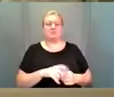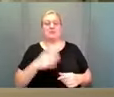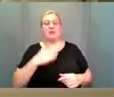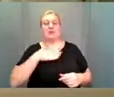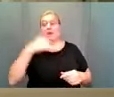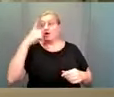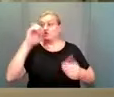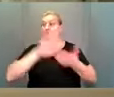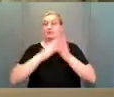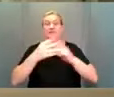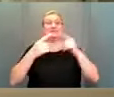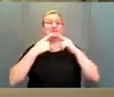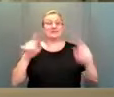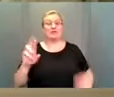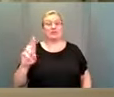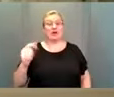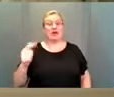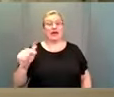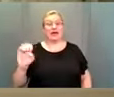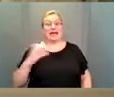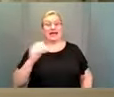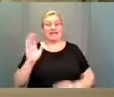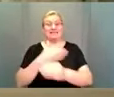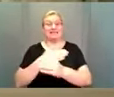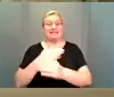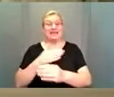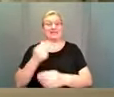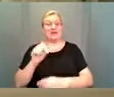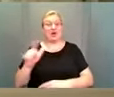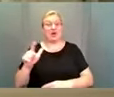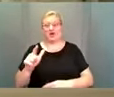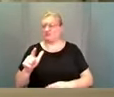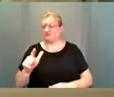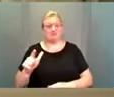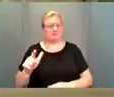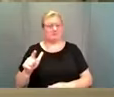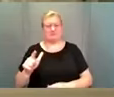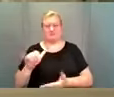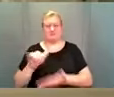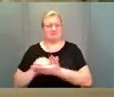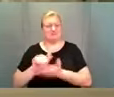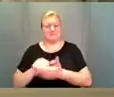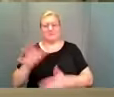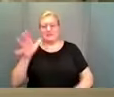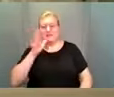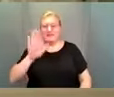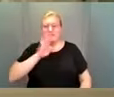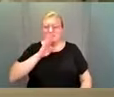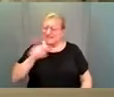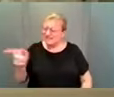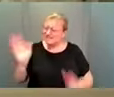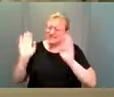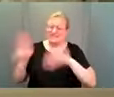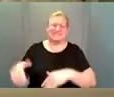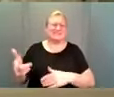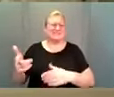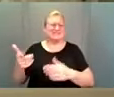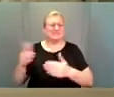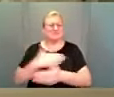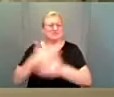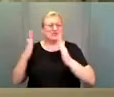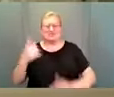successful career in reggae and dancehall was pretty dismal. My mother grew frustrated of my efforts. We started to bump heads, and I knew at that